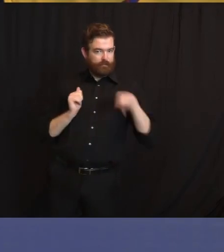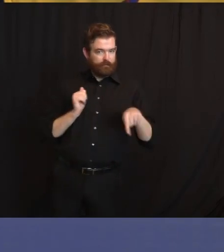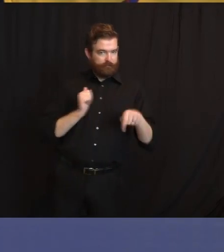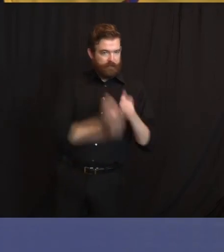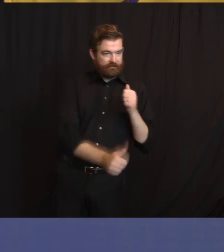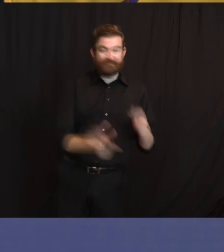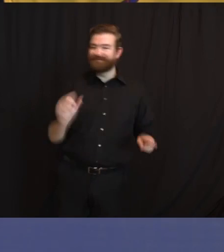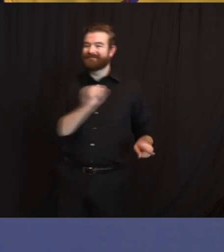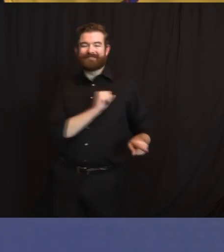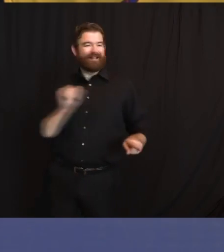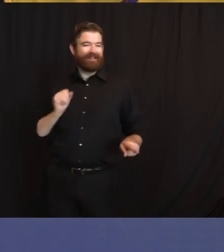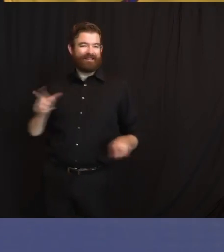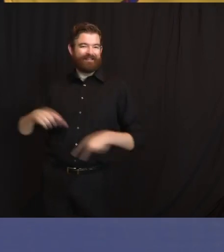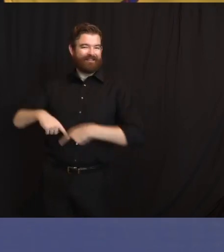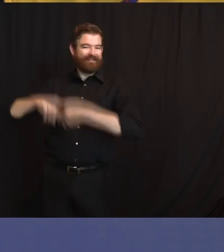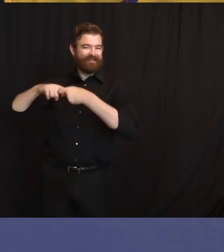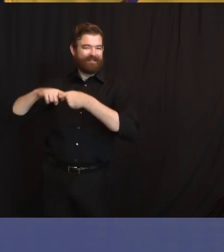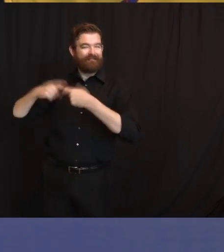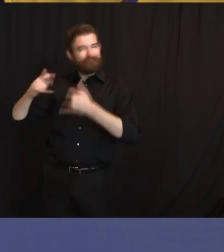Senate, but we got to see,